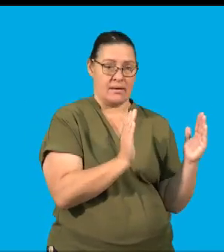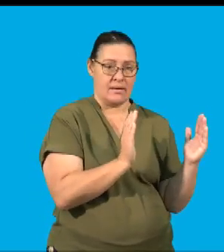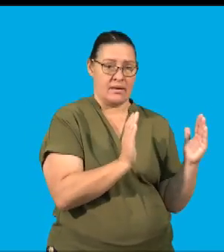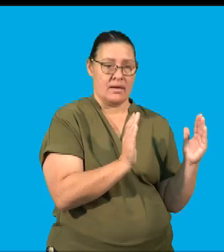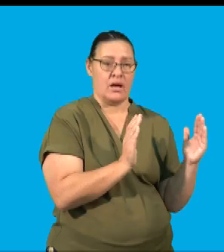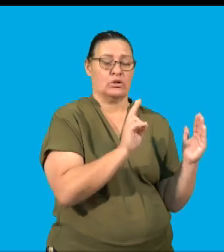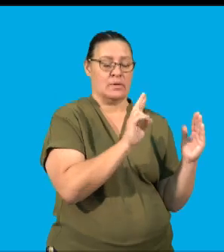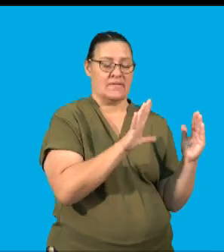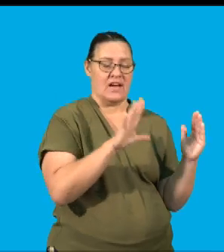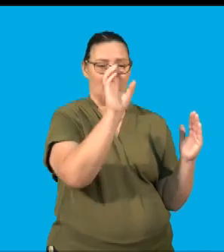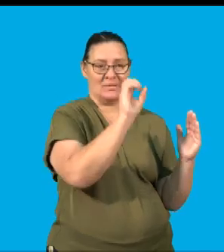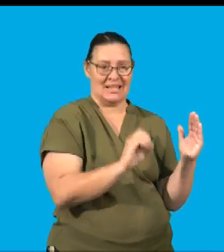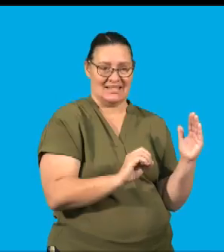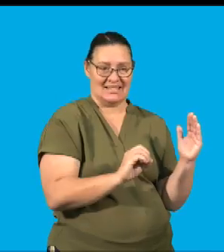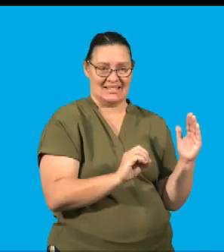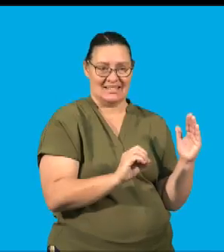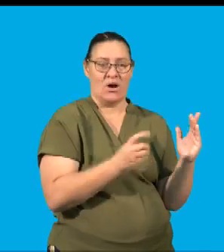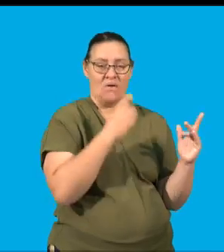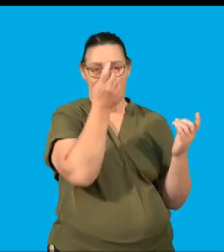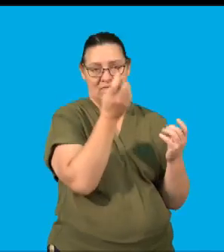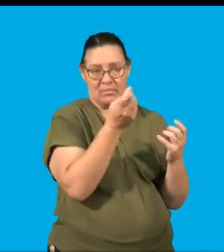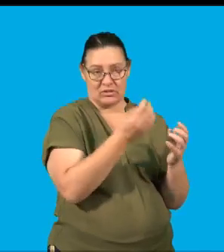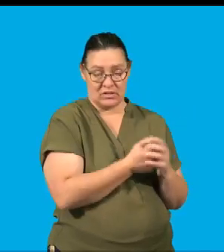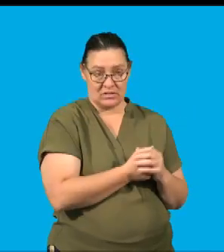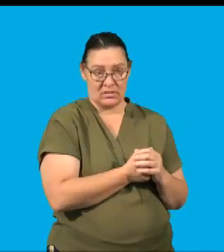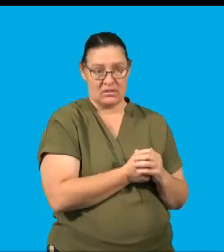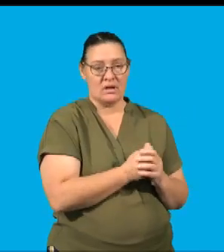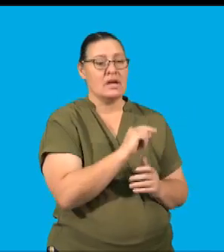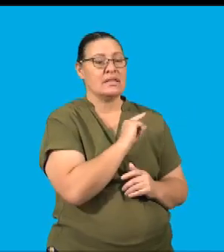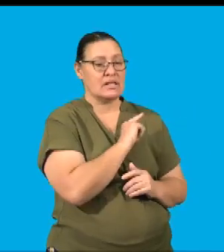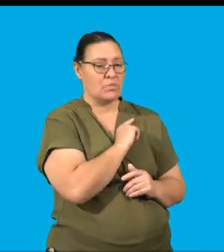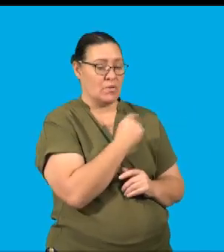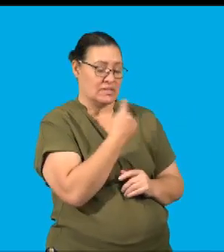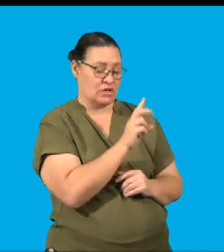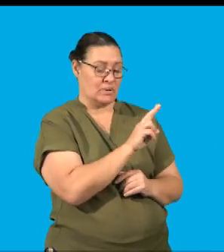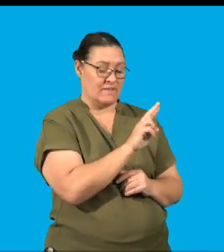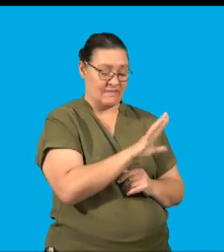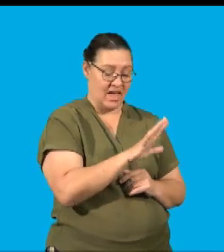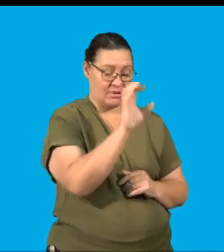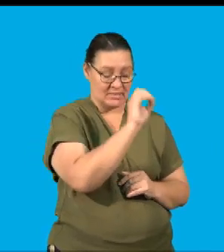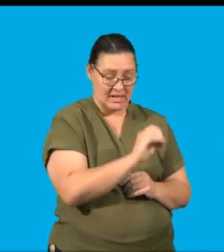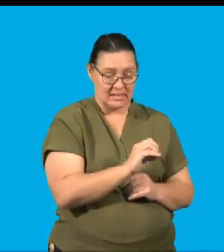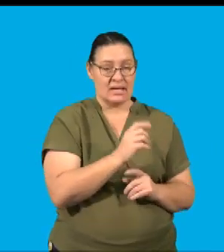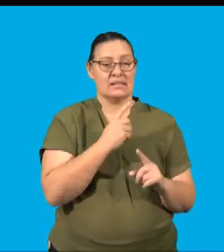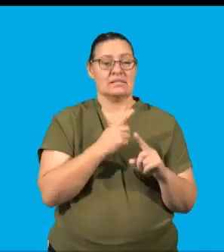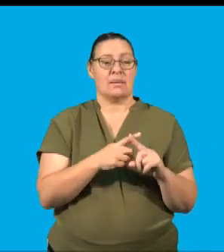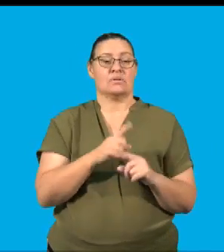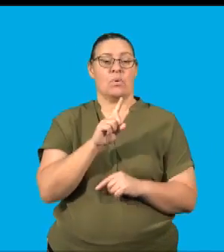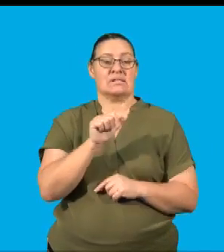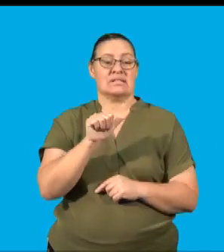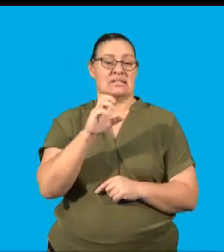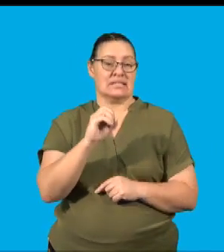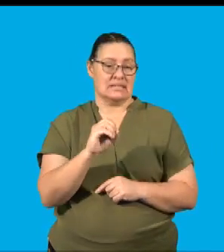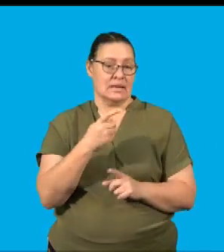is, 25% of your data. That is why we are saying 25% multiplied by a total